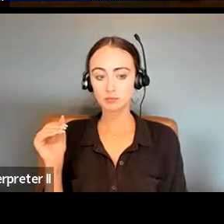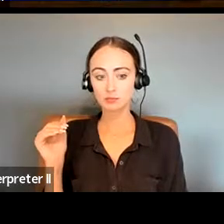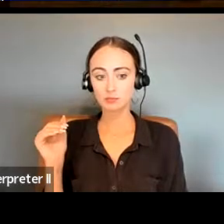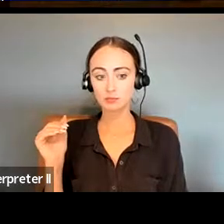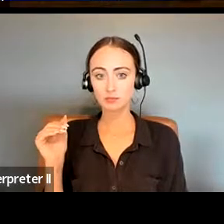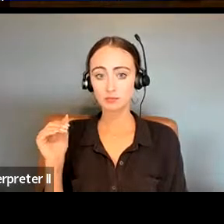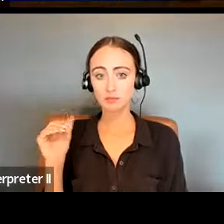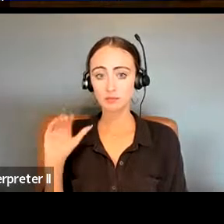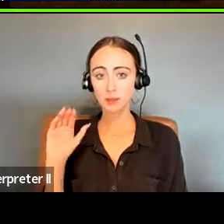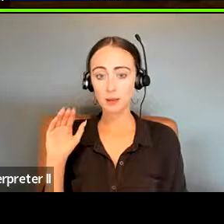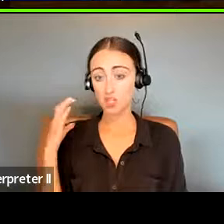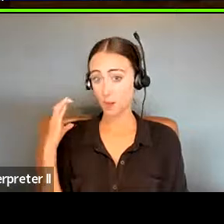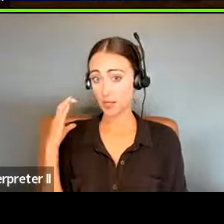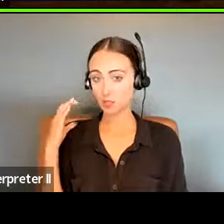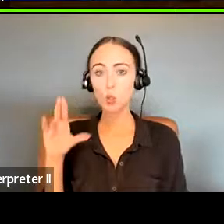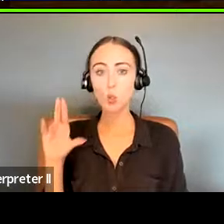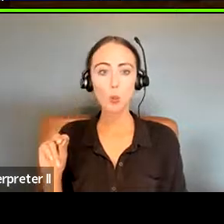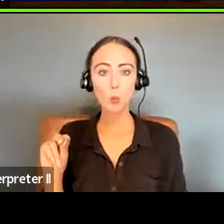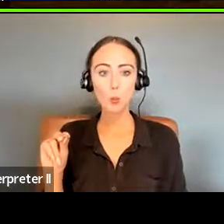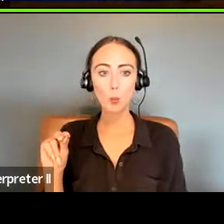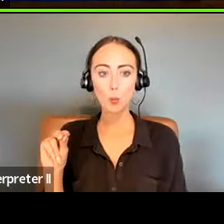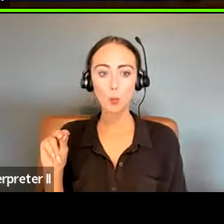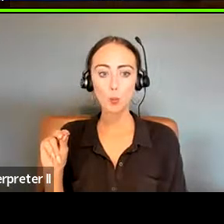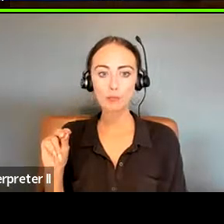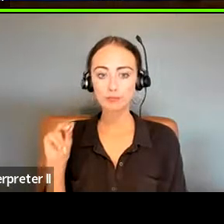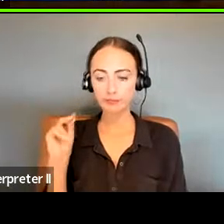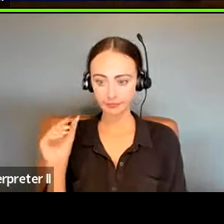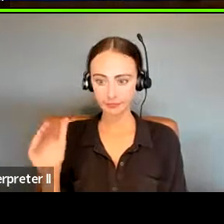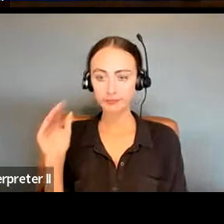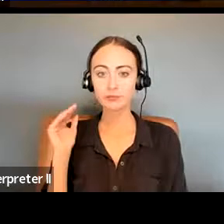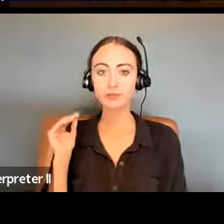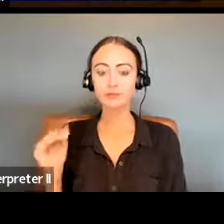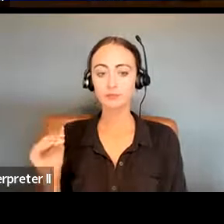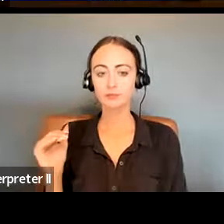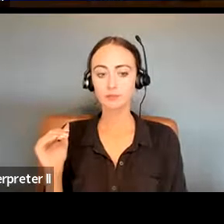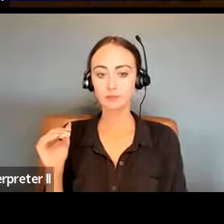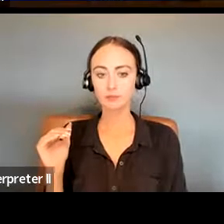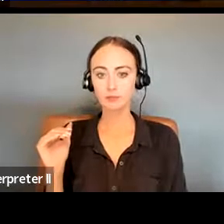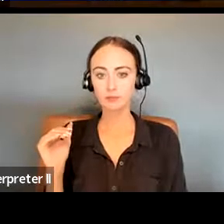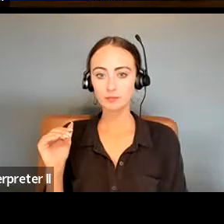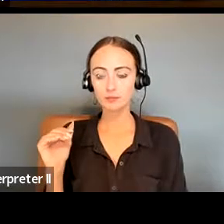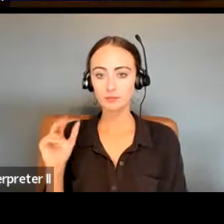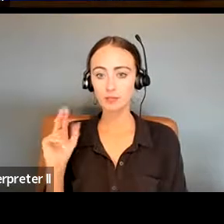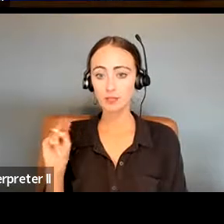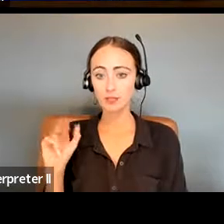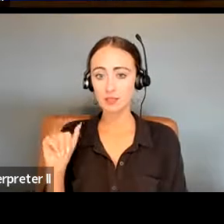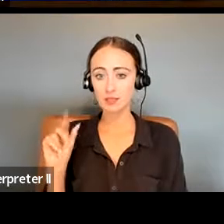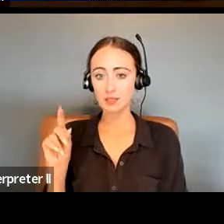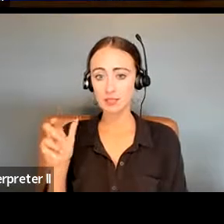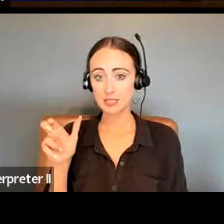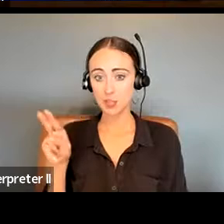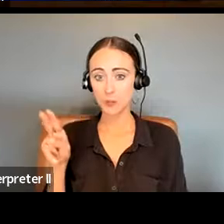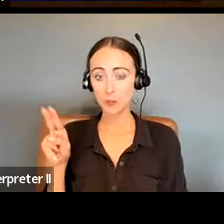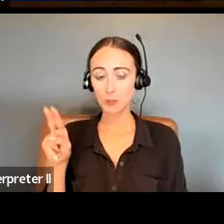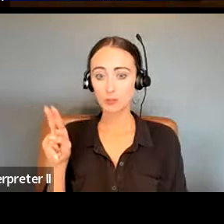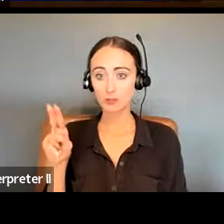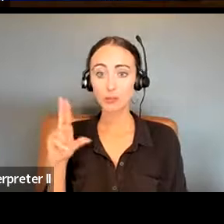Chairman Mendelson. No. Chairman Mendelson votes no. Councilmember Nadeau. No.